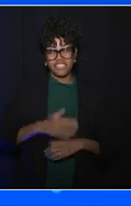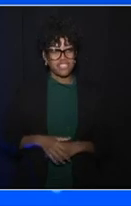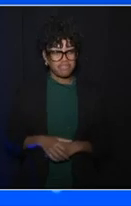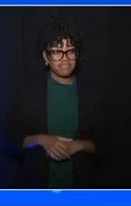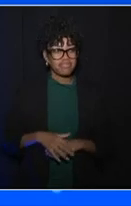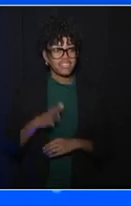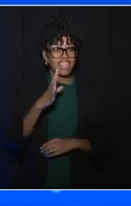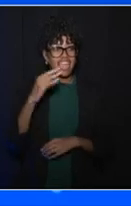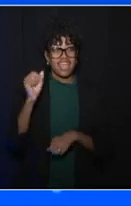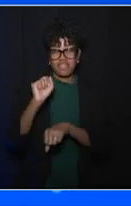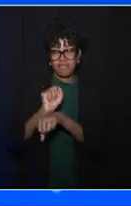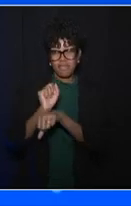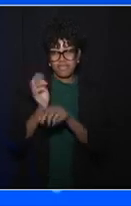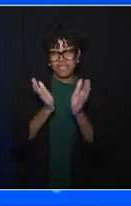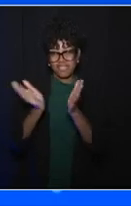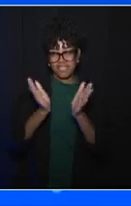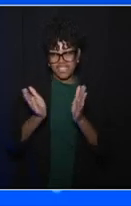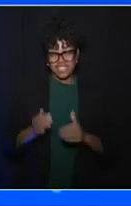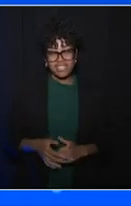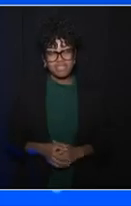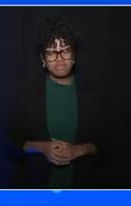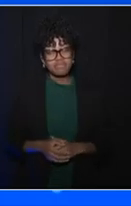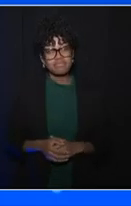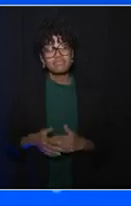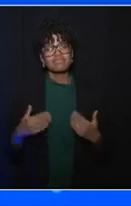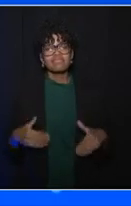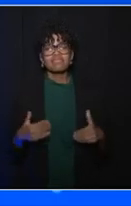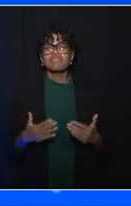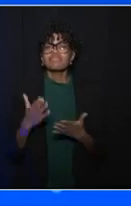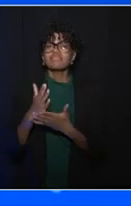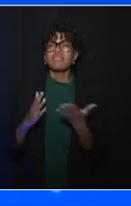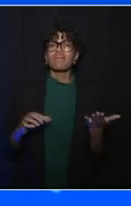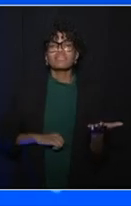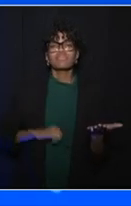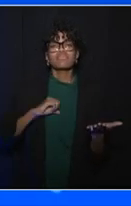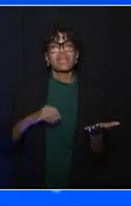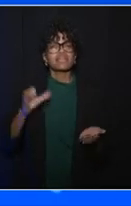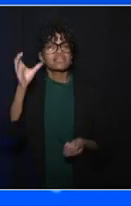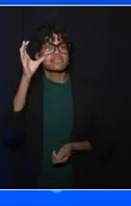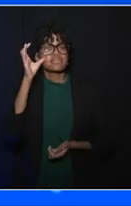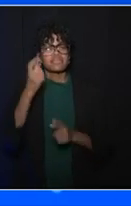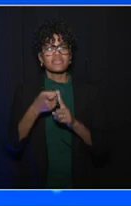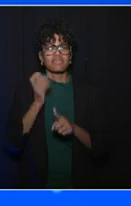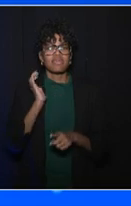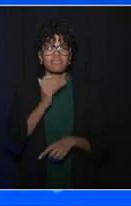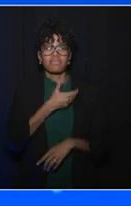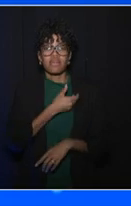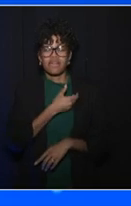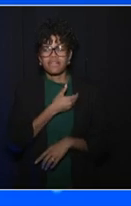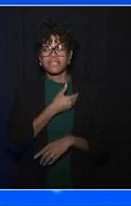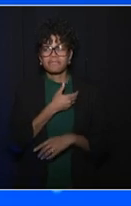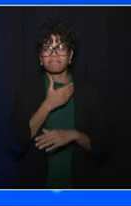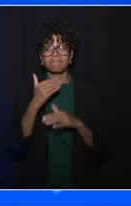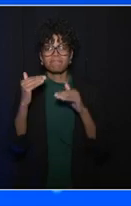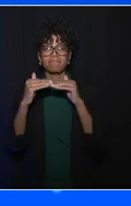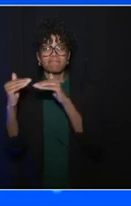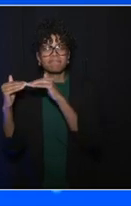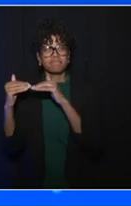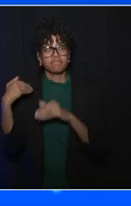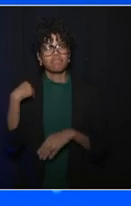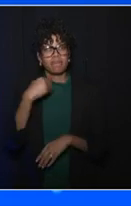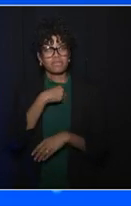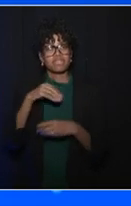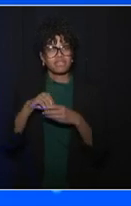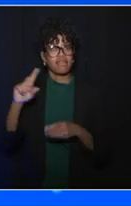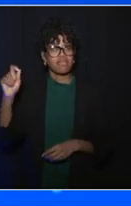And I think part of the pride that I hear from my fellow members of the